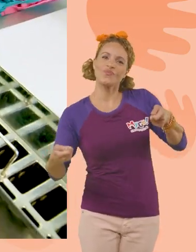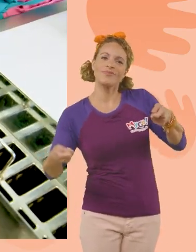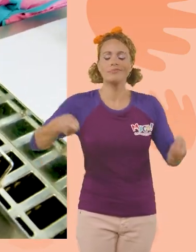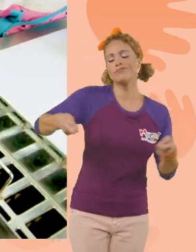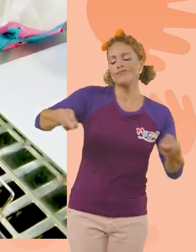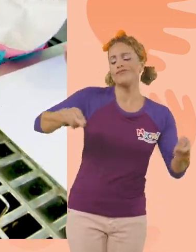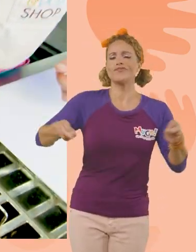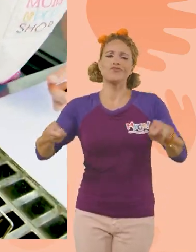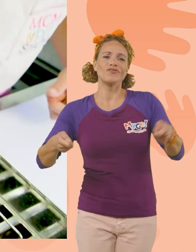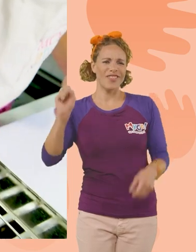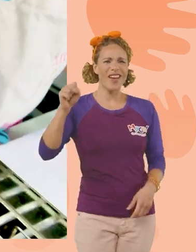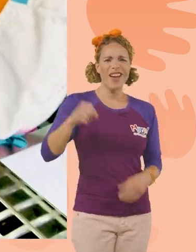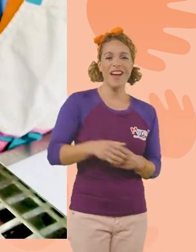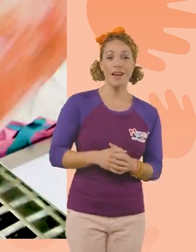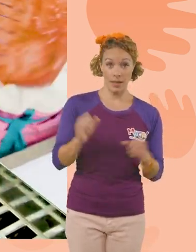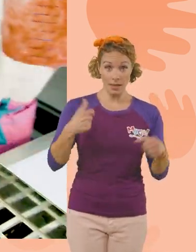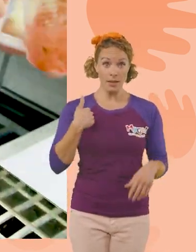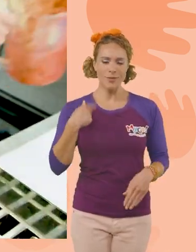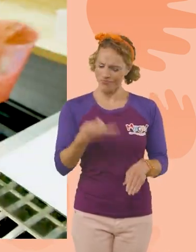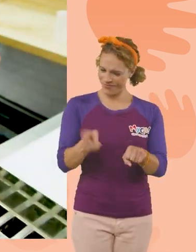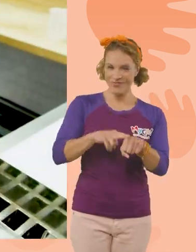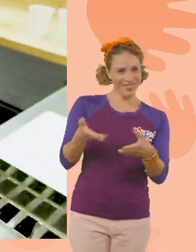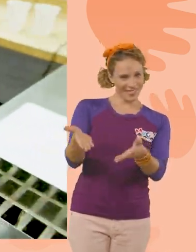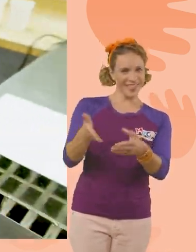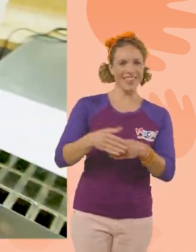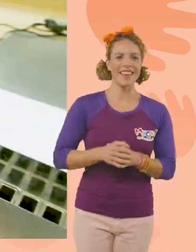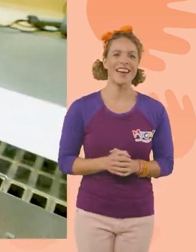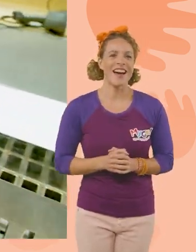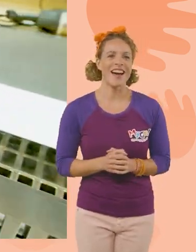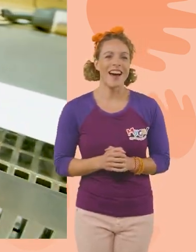Shake it around. Yeah. May I? Of course. Okay.